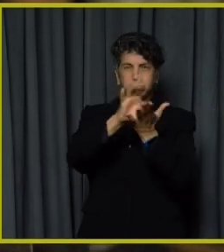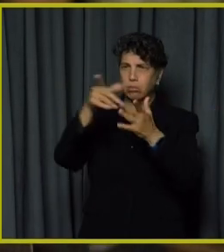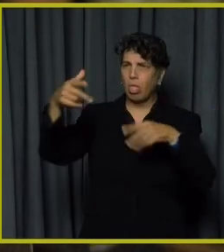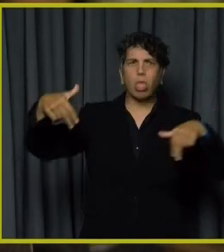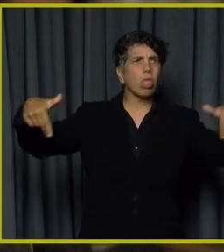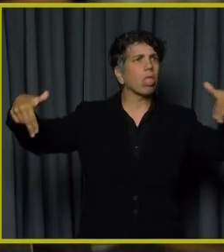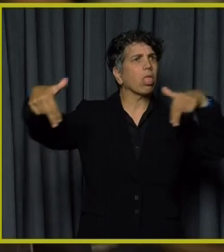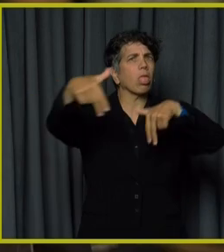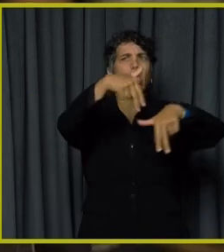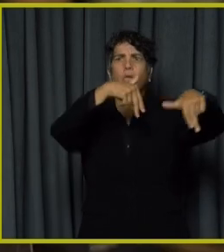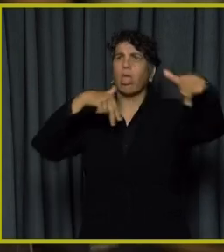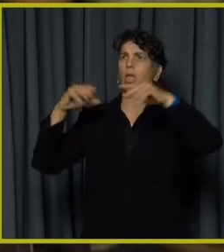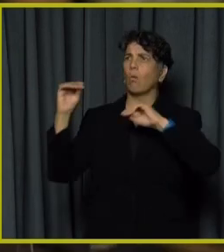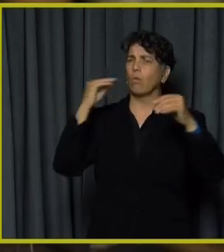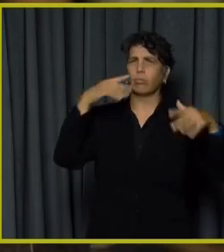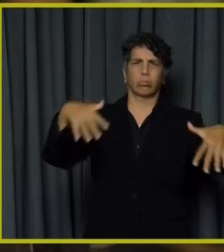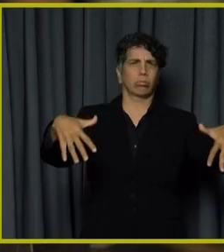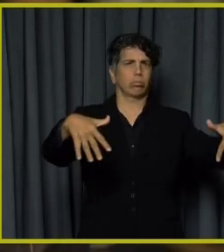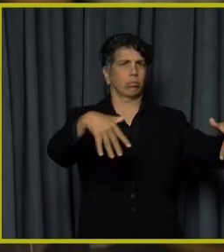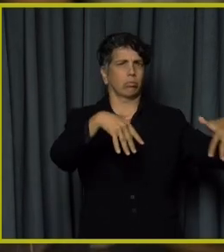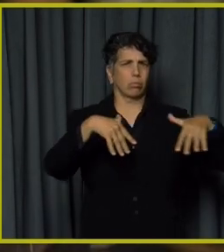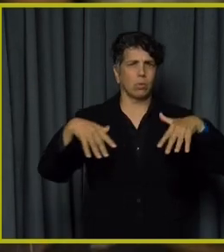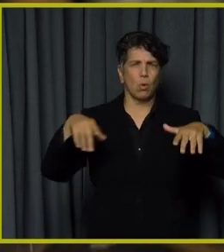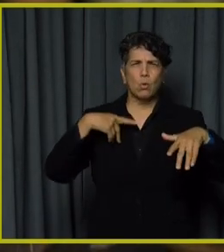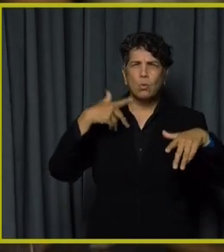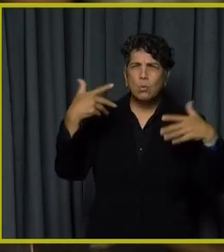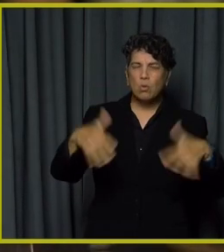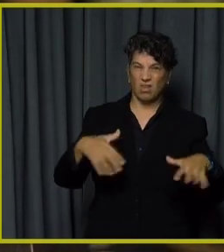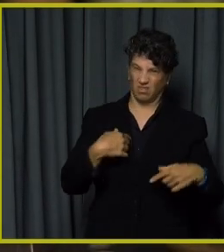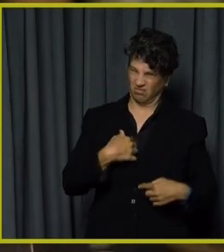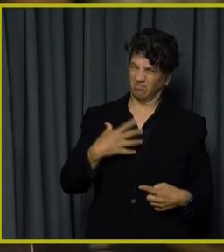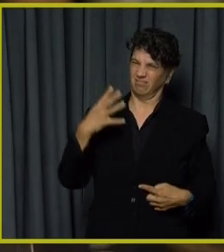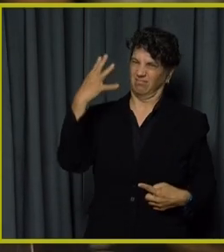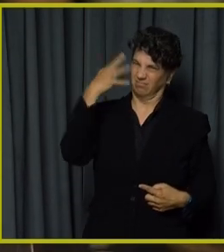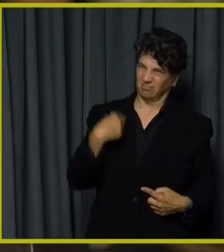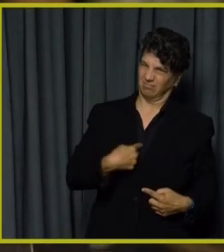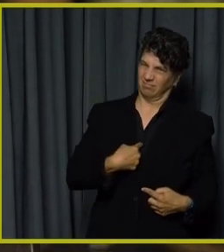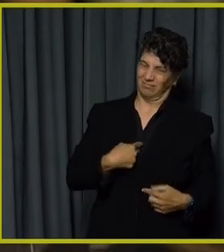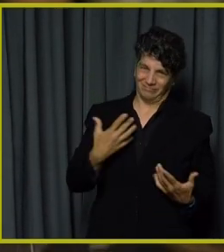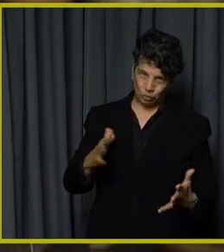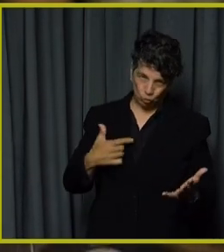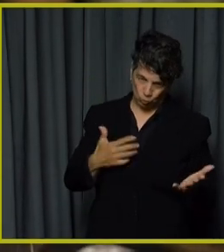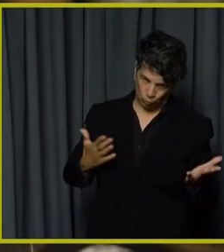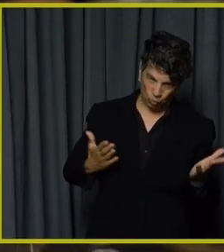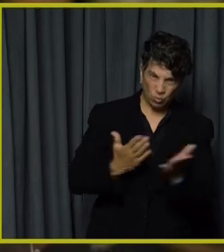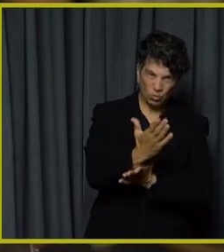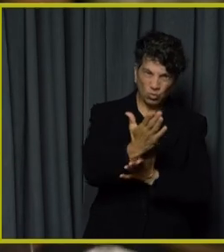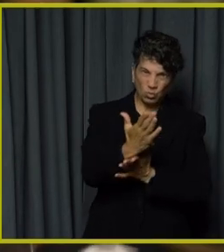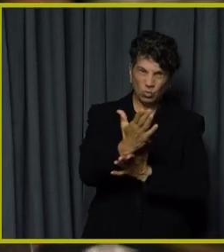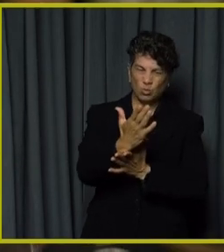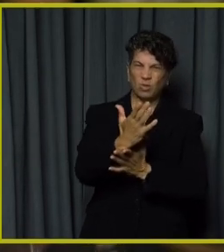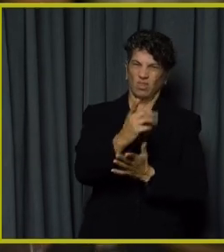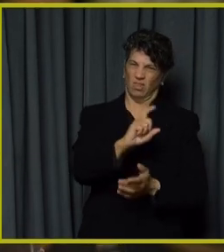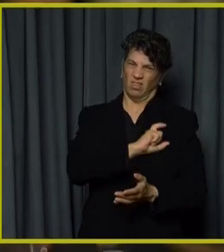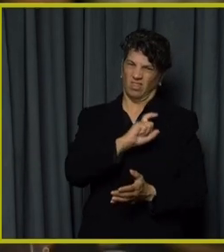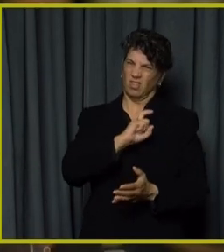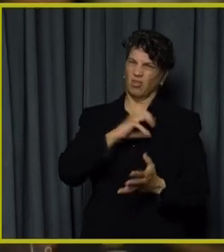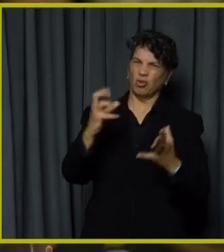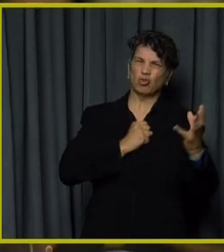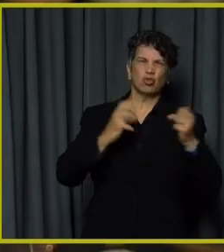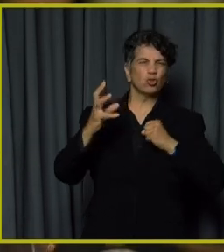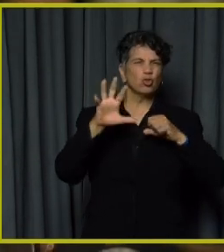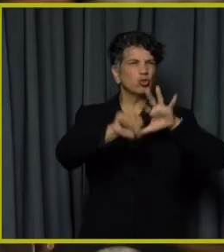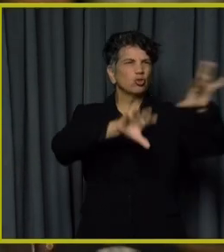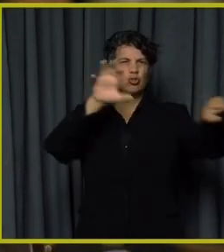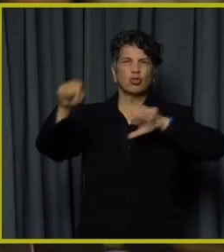experienced that firsthand. See, the war on the poor in this country, it seeks to blame the poor people for their circumstances. It wanted me